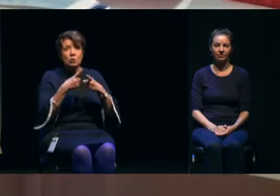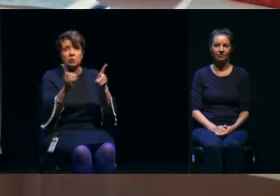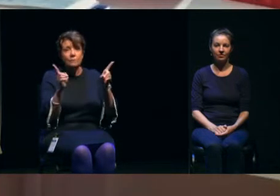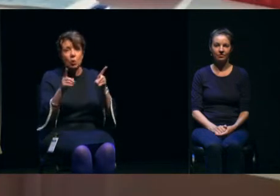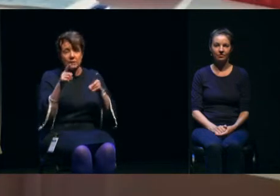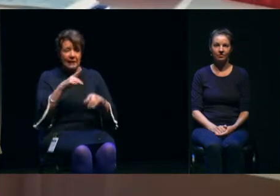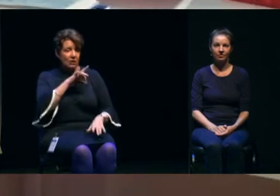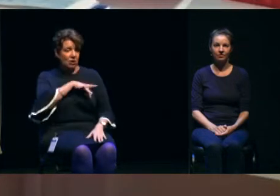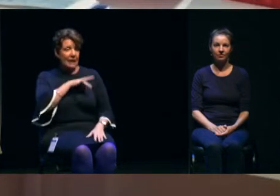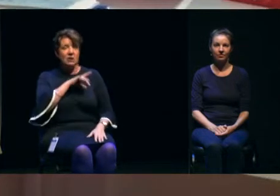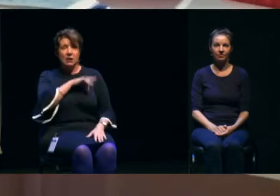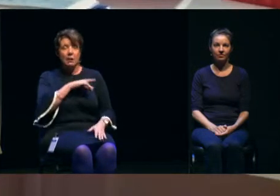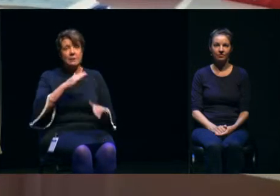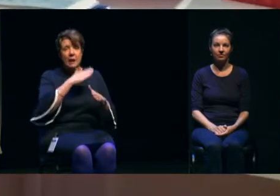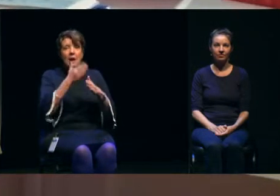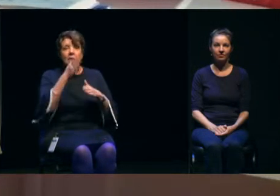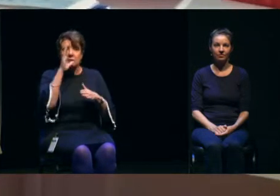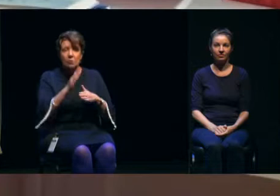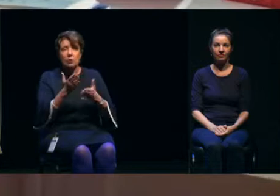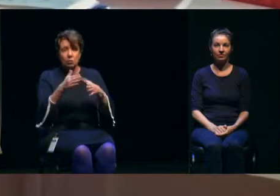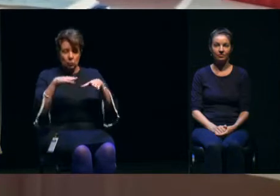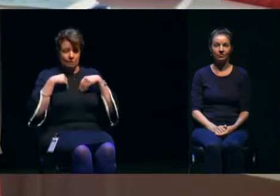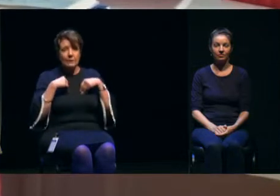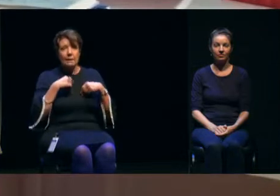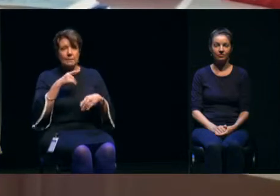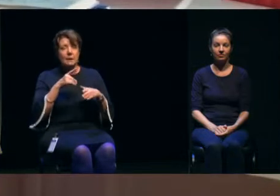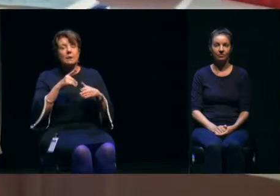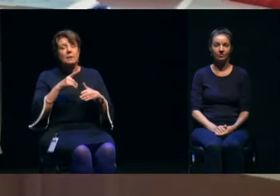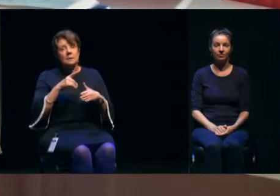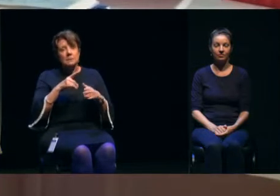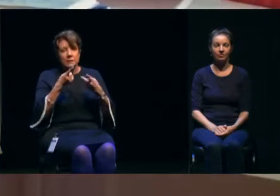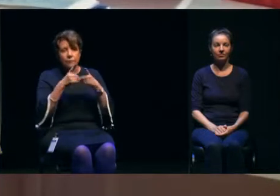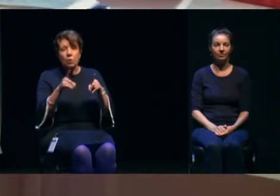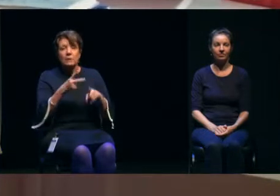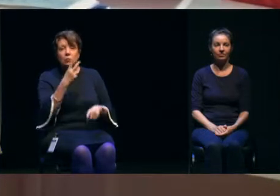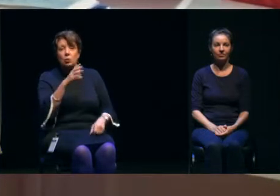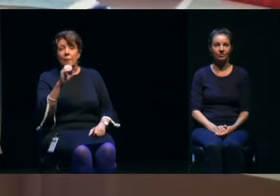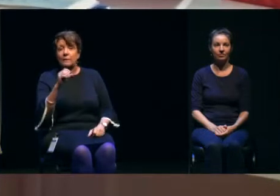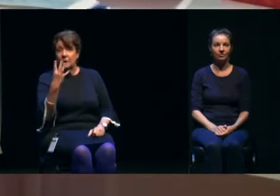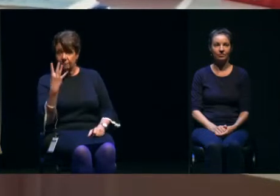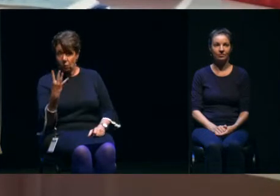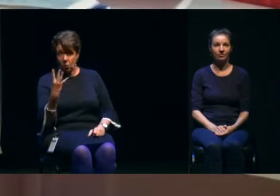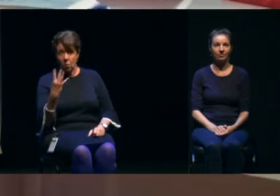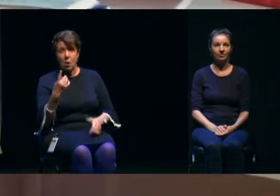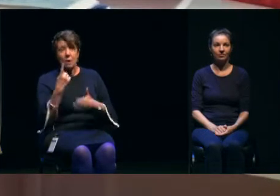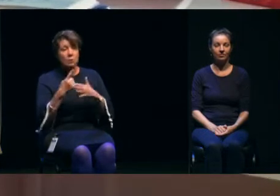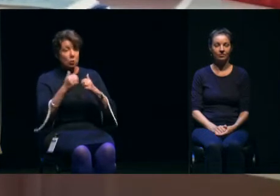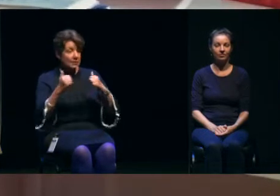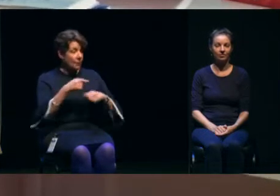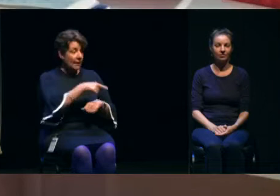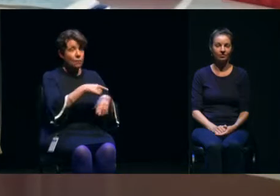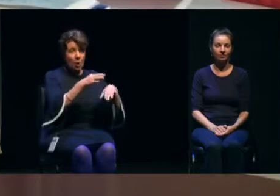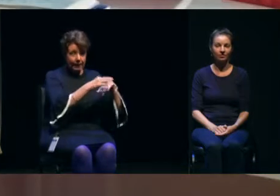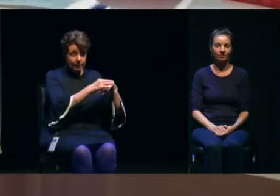was the last country in the world to have divorce in 2004. And so she was separated from her husband,